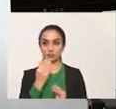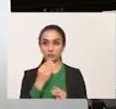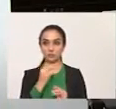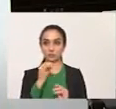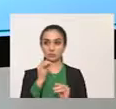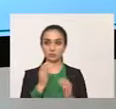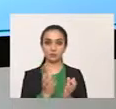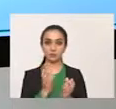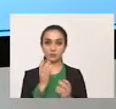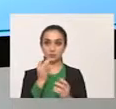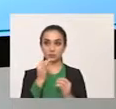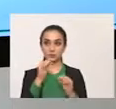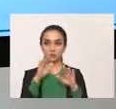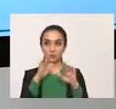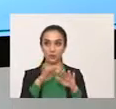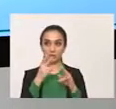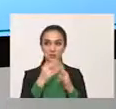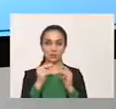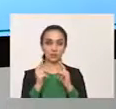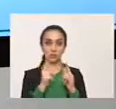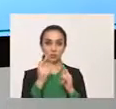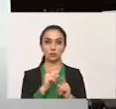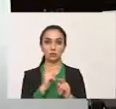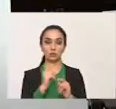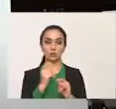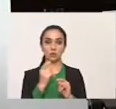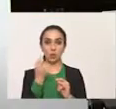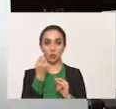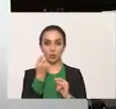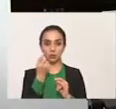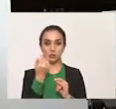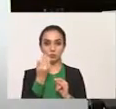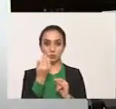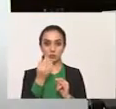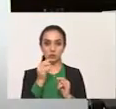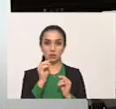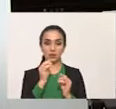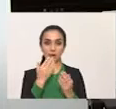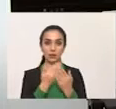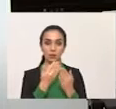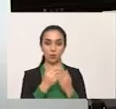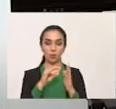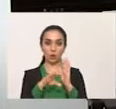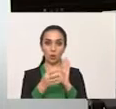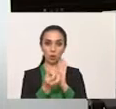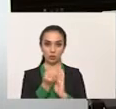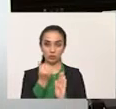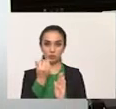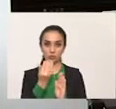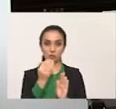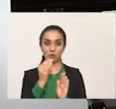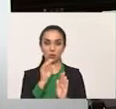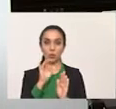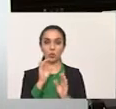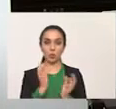Pichan tayoqchasi ivitmasini tayyorlash uchun ozgina pichandan namunalar olinadi, u